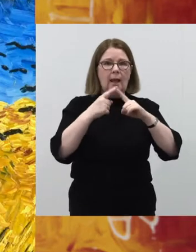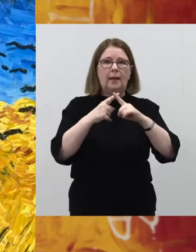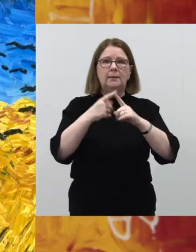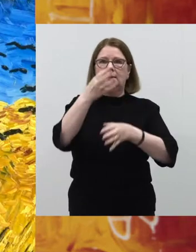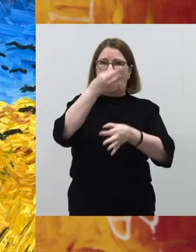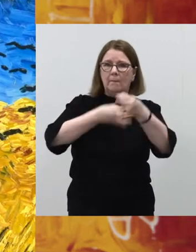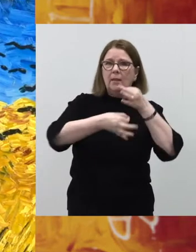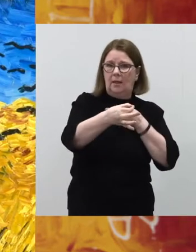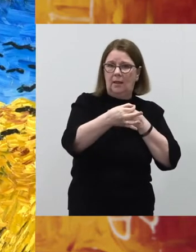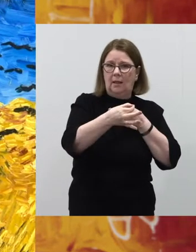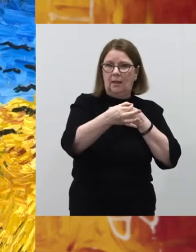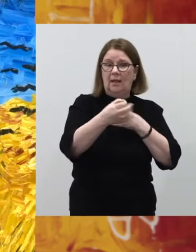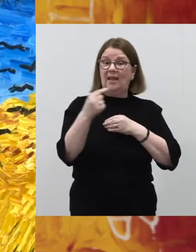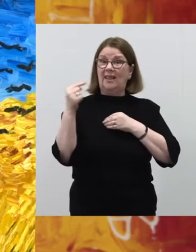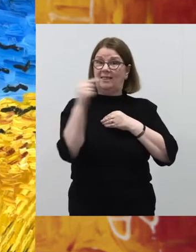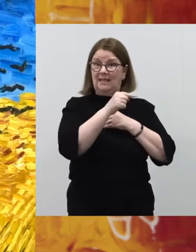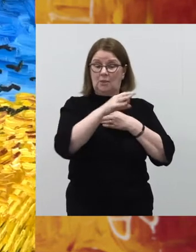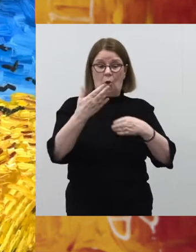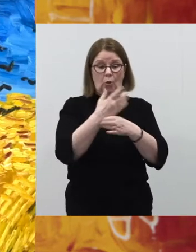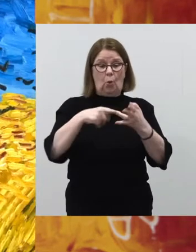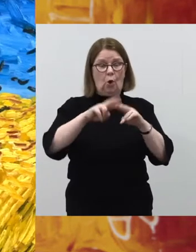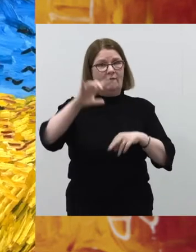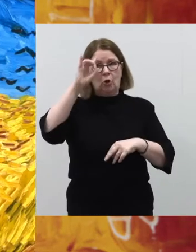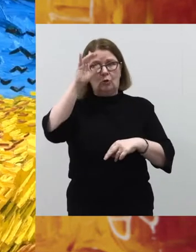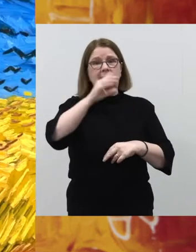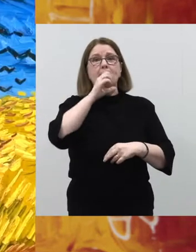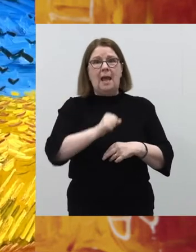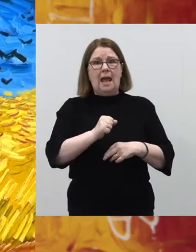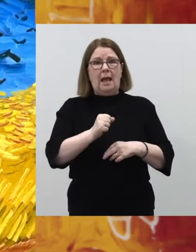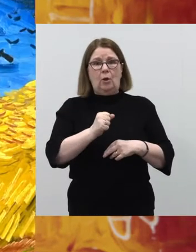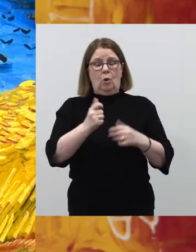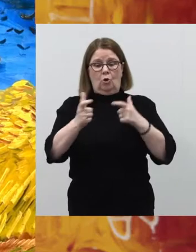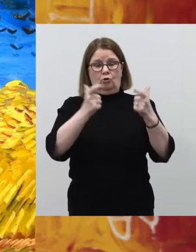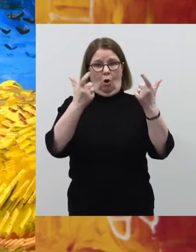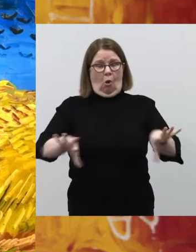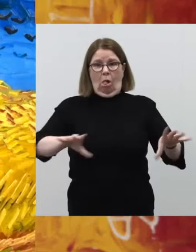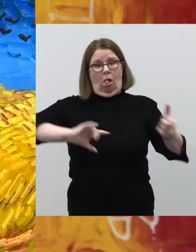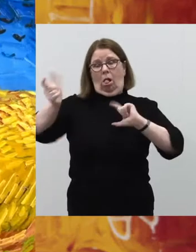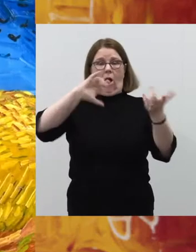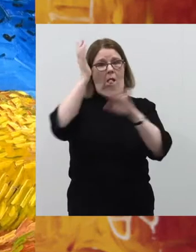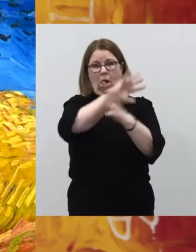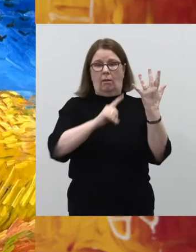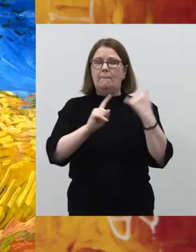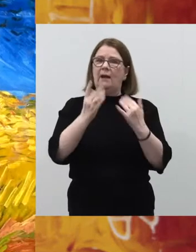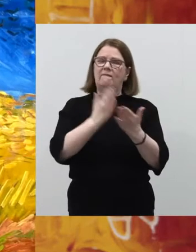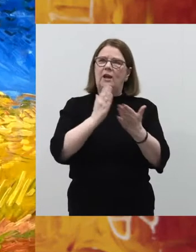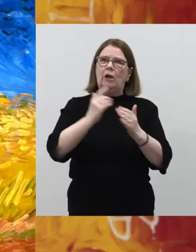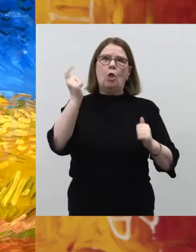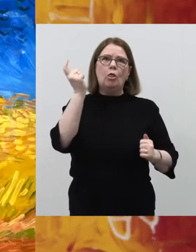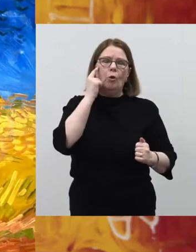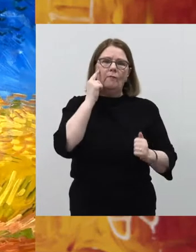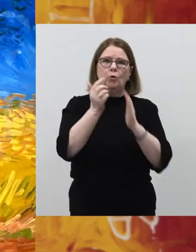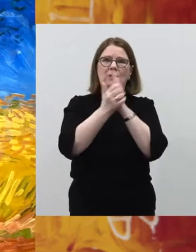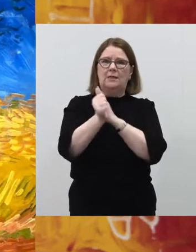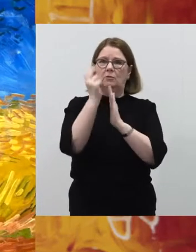version of Vincent's death that you ascribe to, Schnabel goes for the young hoons playing with a revolver and taunting the poor man who